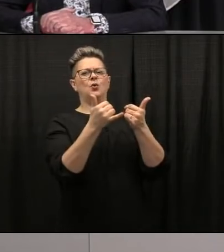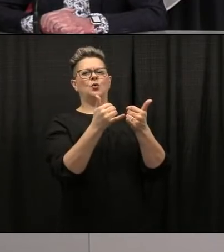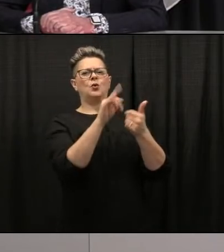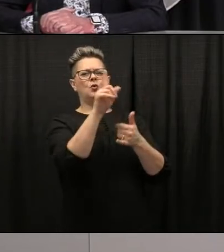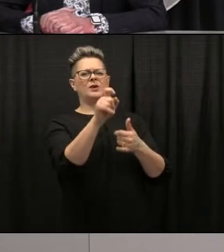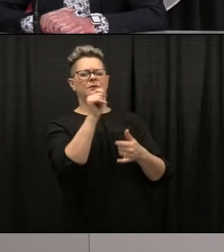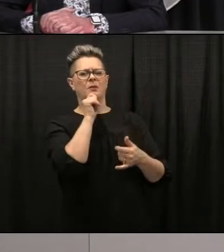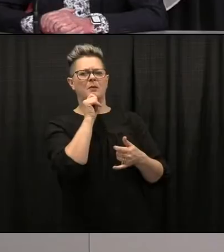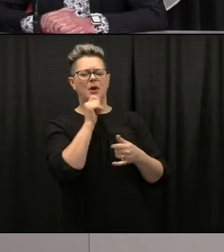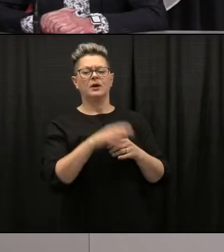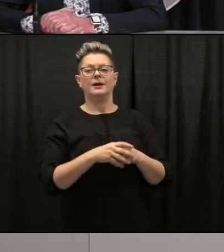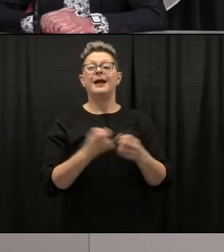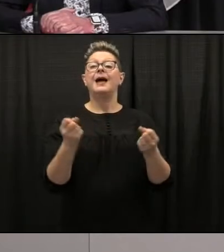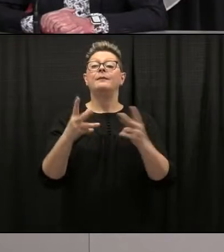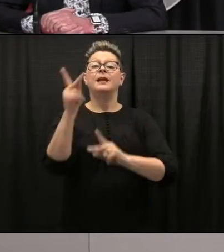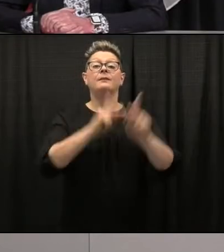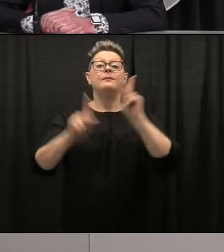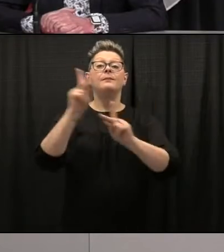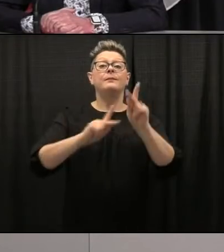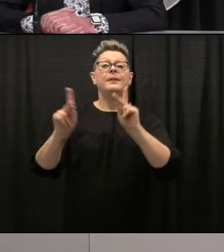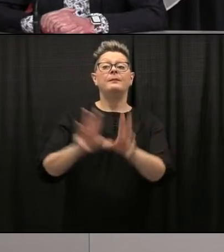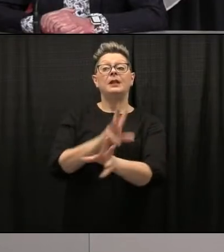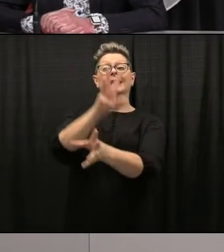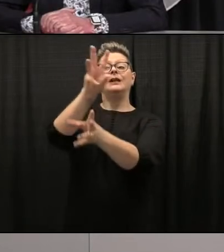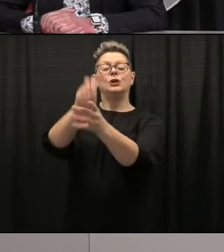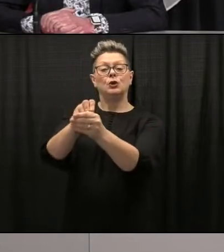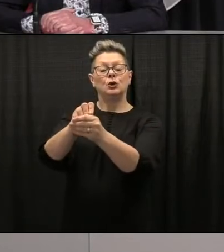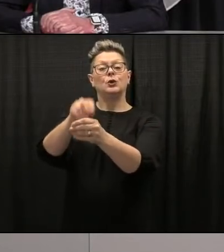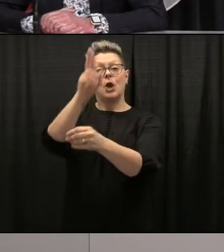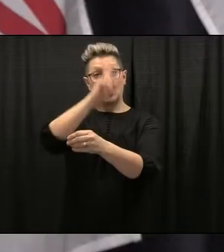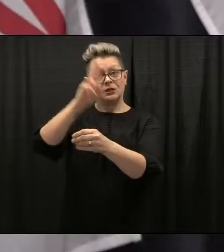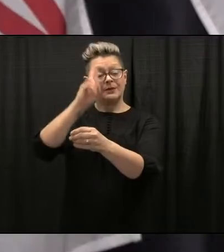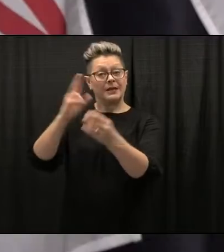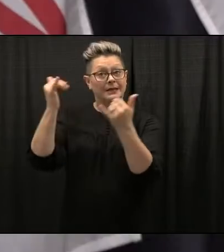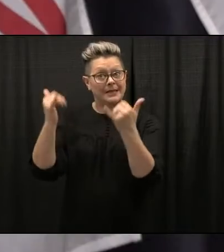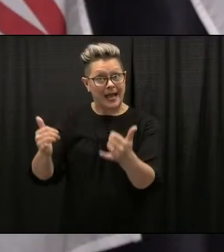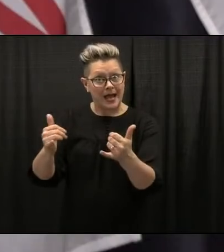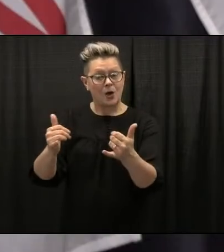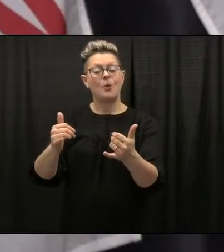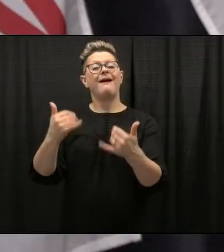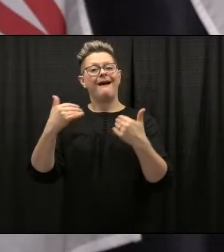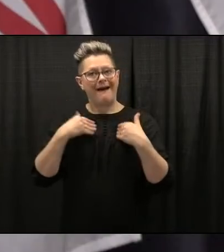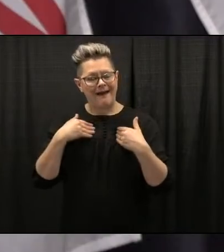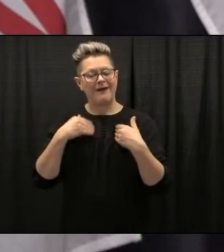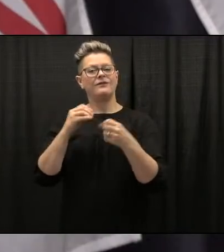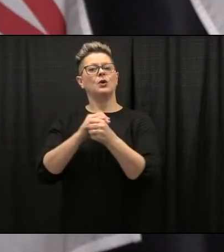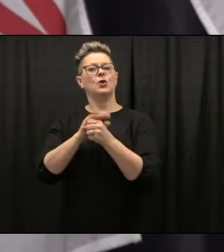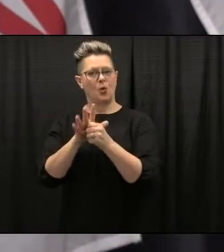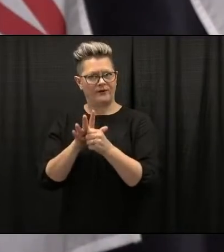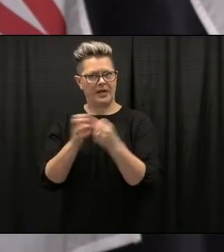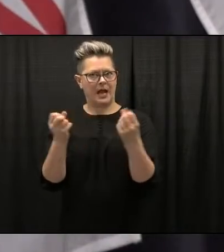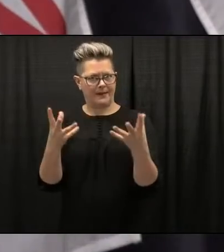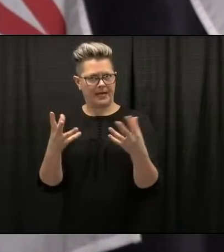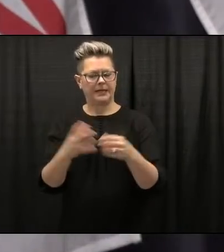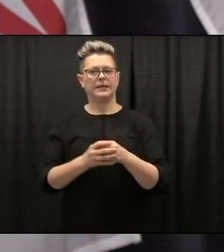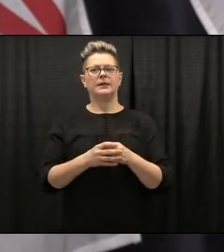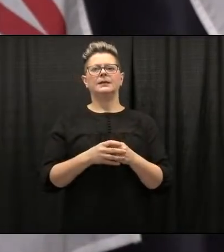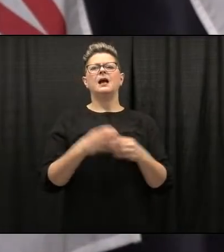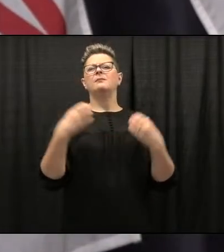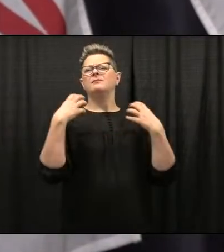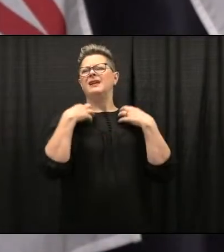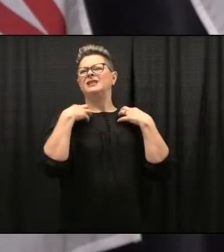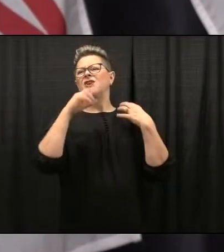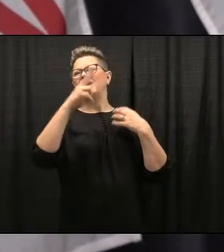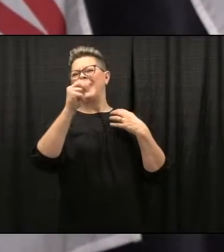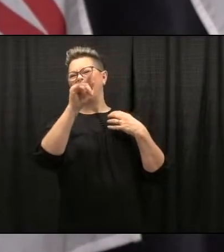have COVID-19, not just including those who were admitted because of COVID-19? Okay. Actually, Minister, you may